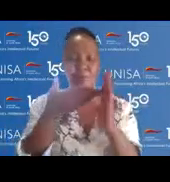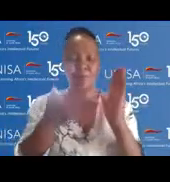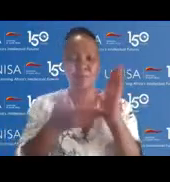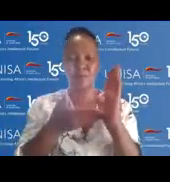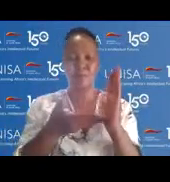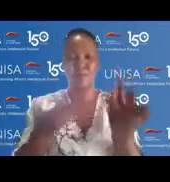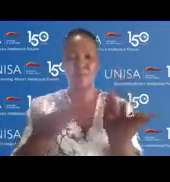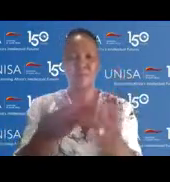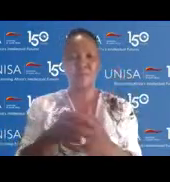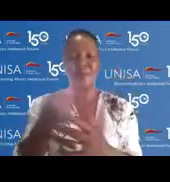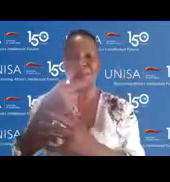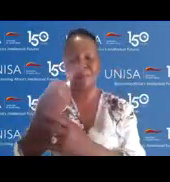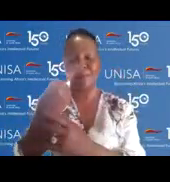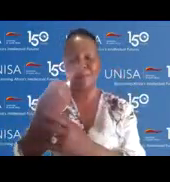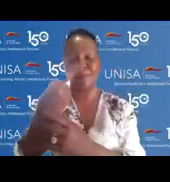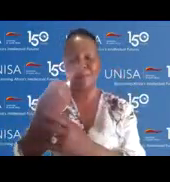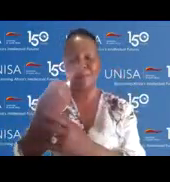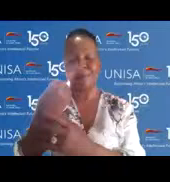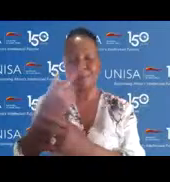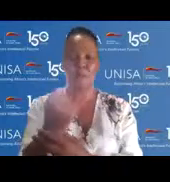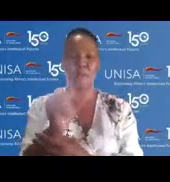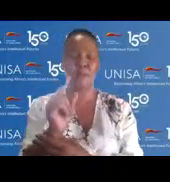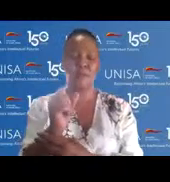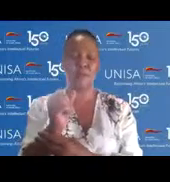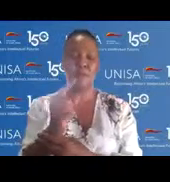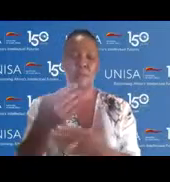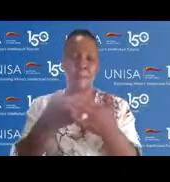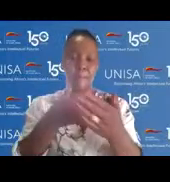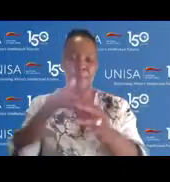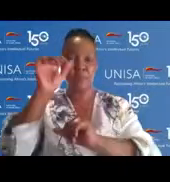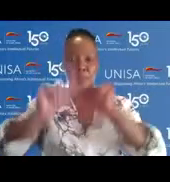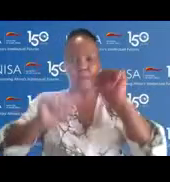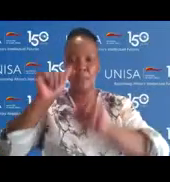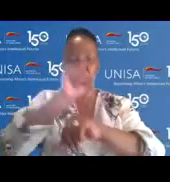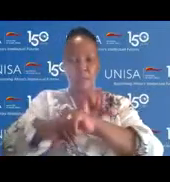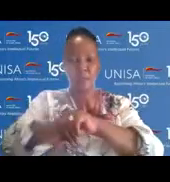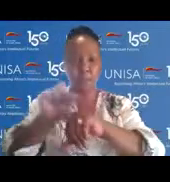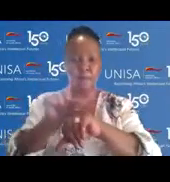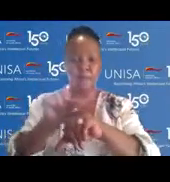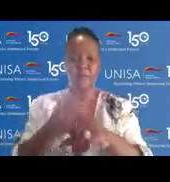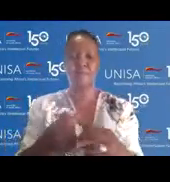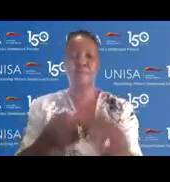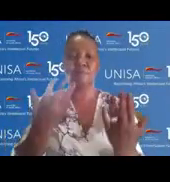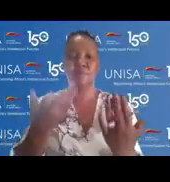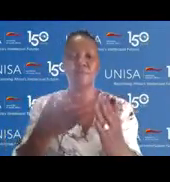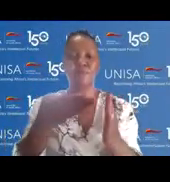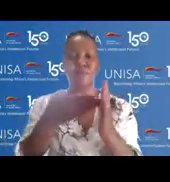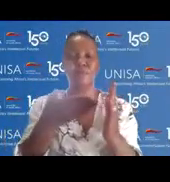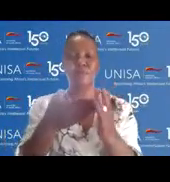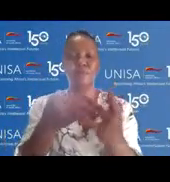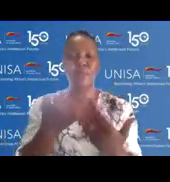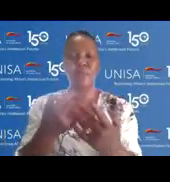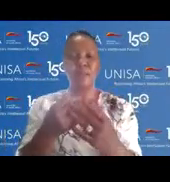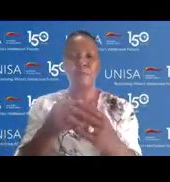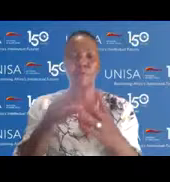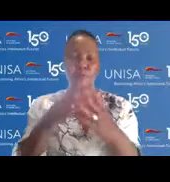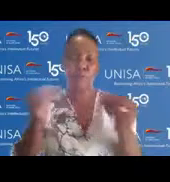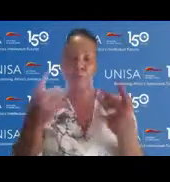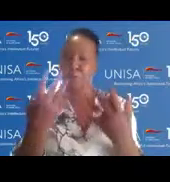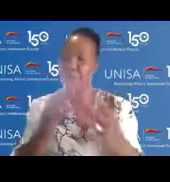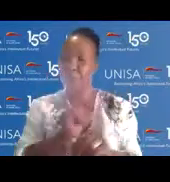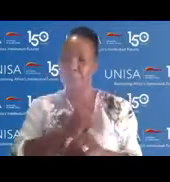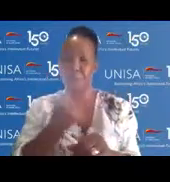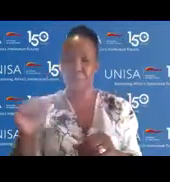Secondly, we've got the pre-course assessment. So this one, if you have not completed it yet, you can click on the link